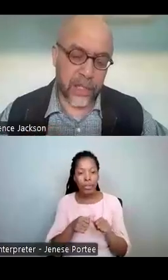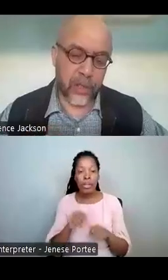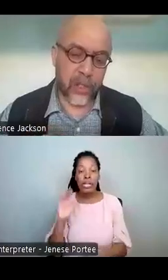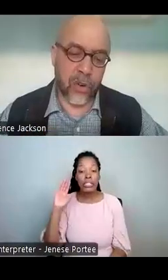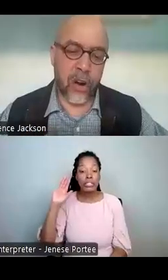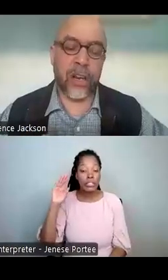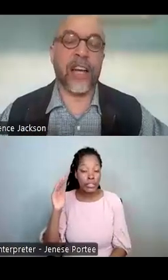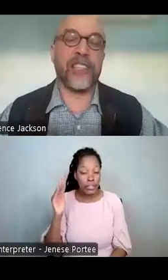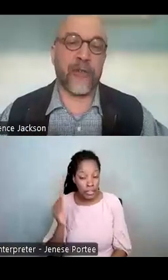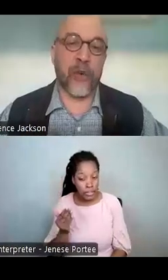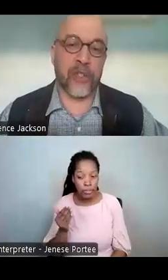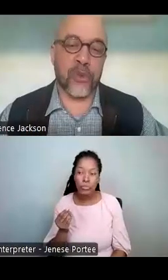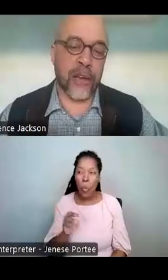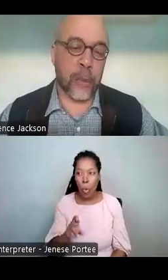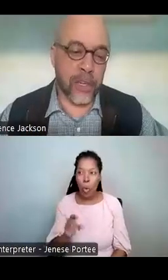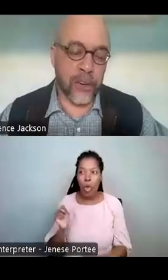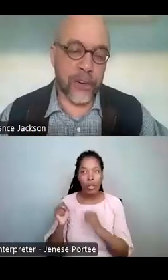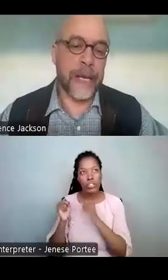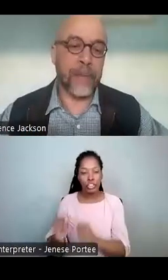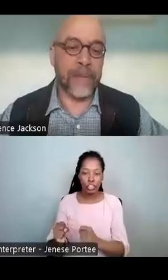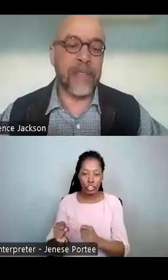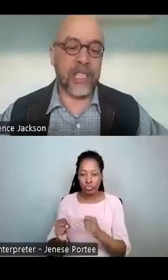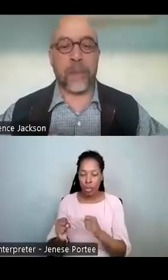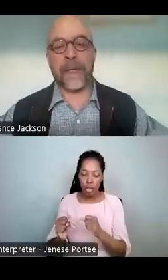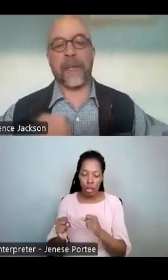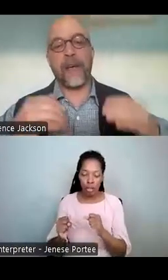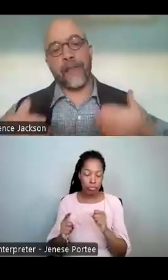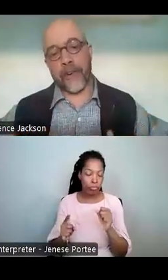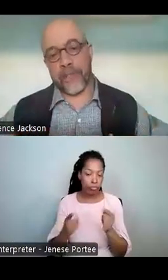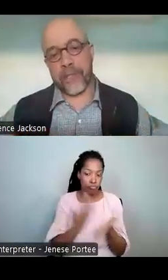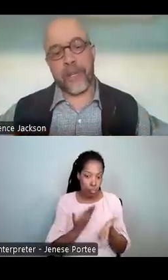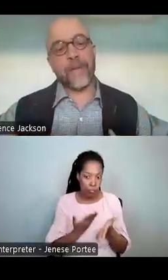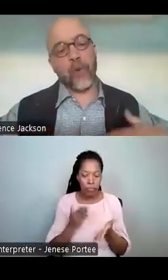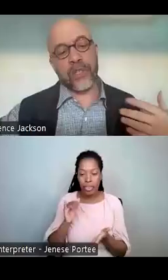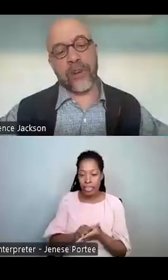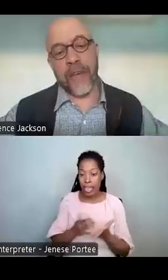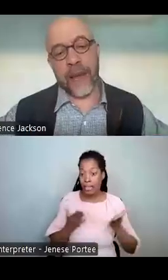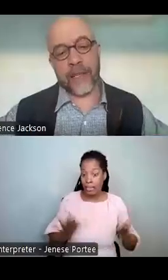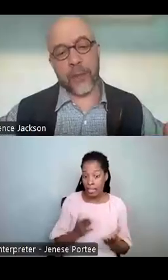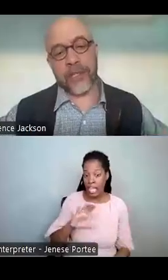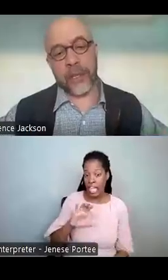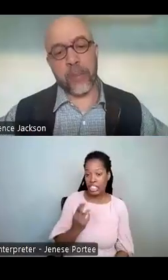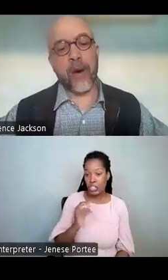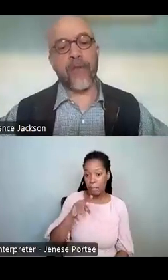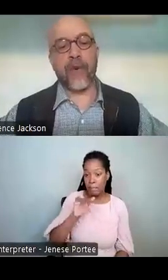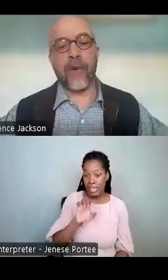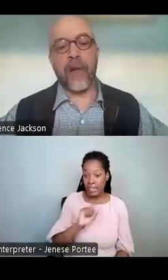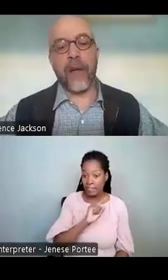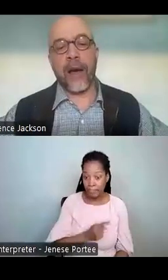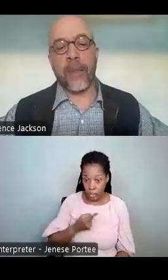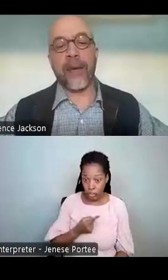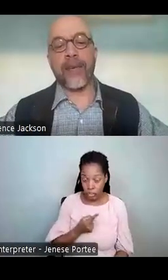certainly is strong logic for it to have appeared in the Chesapeake first, or to have had an especially